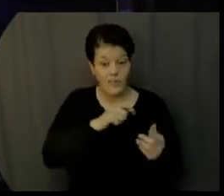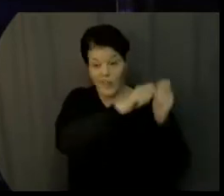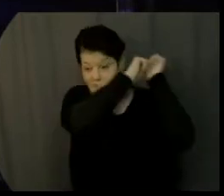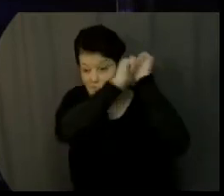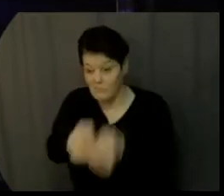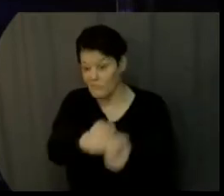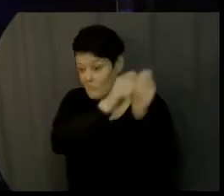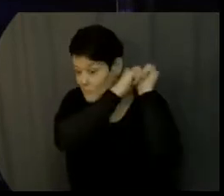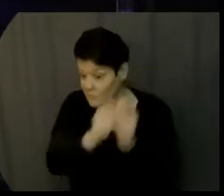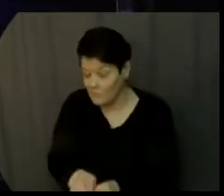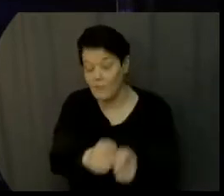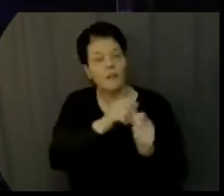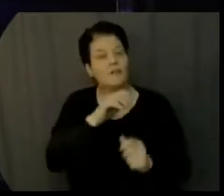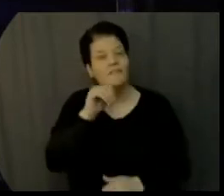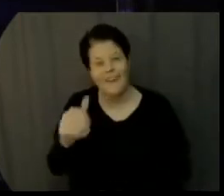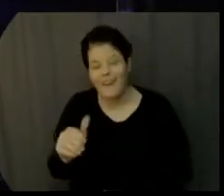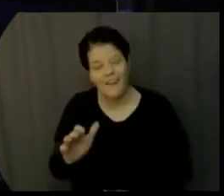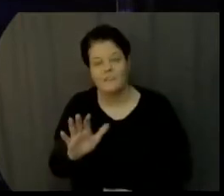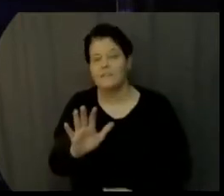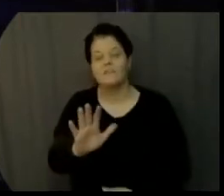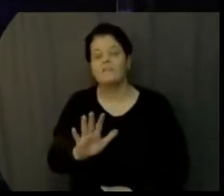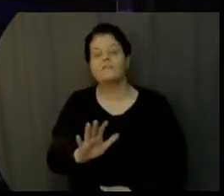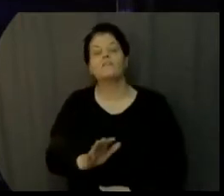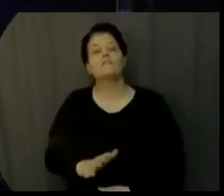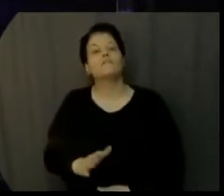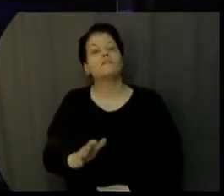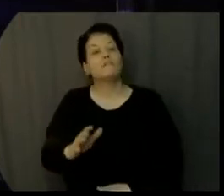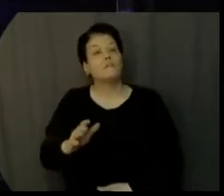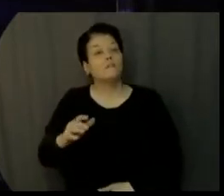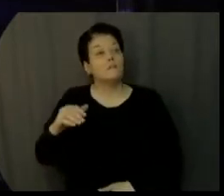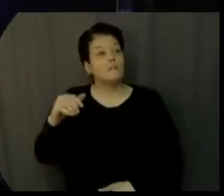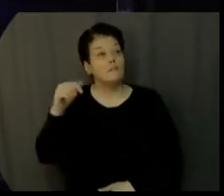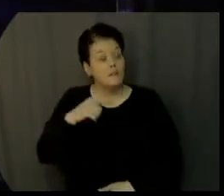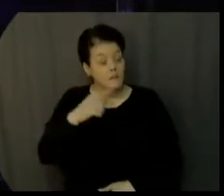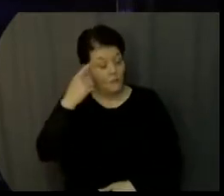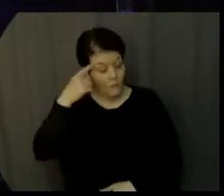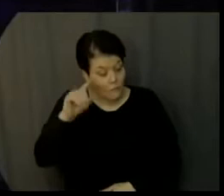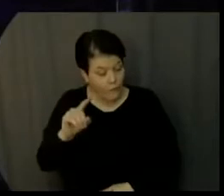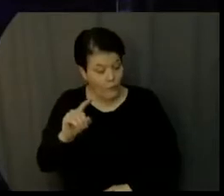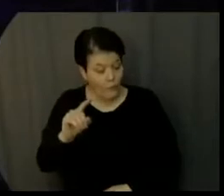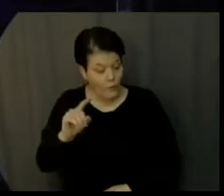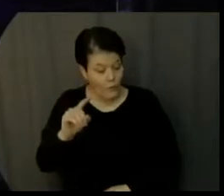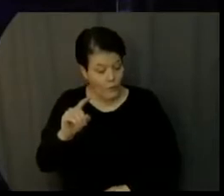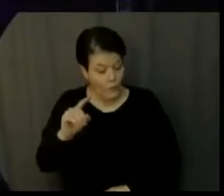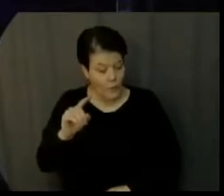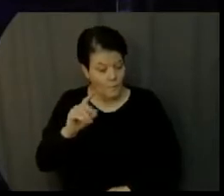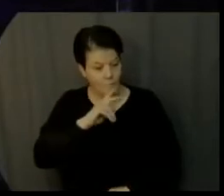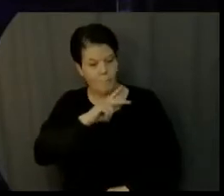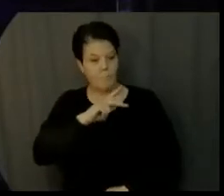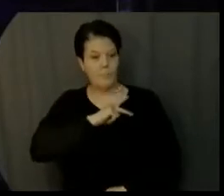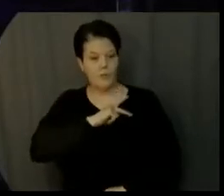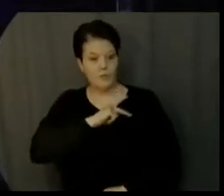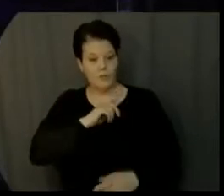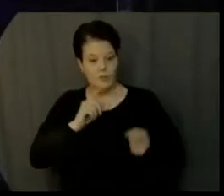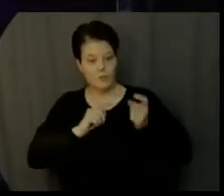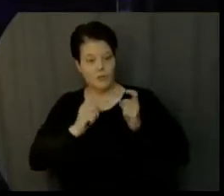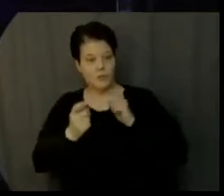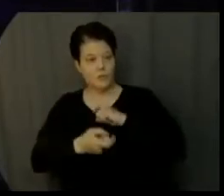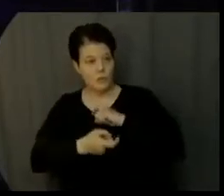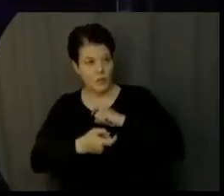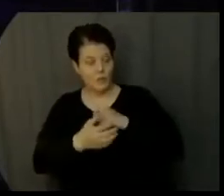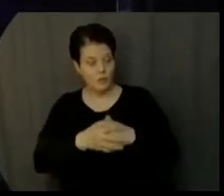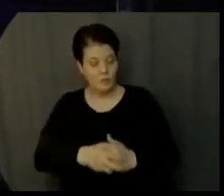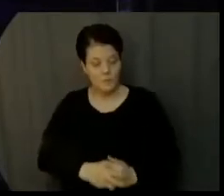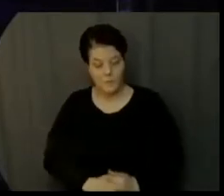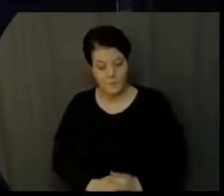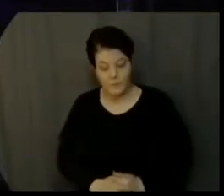to be used to, not for information, but for personal transformation. Don't read something and say, oh, I'm